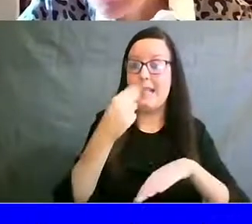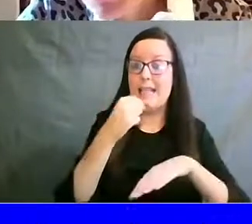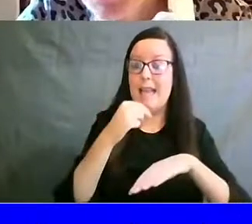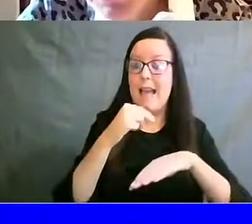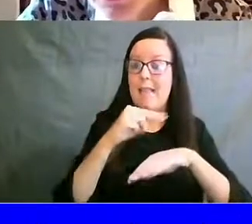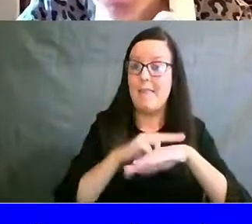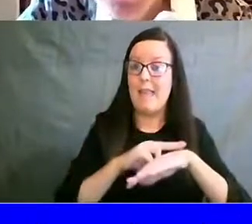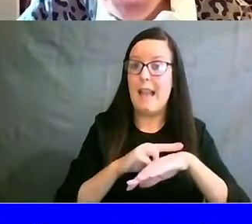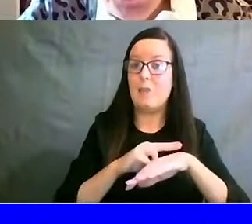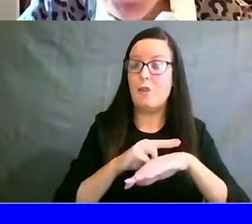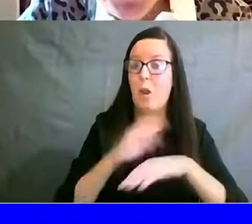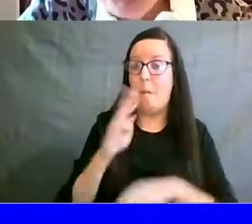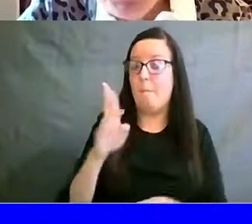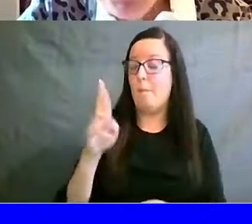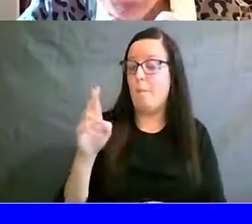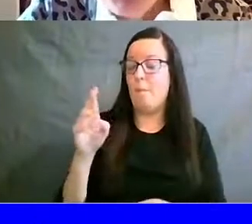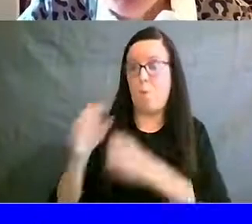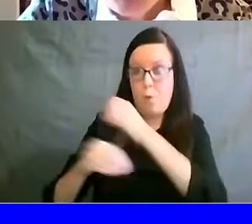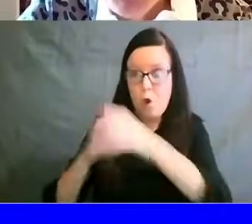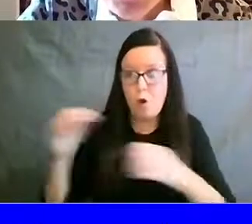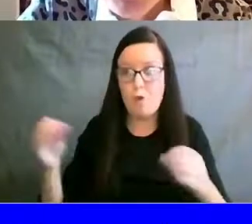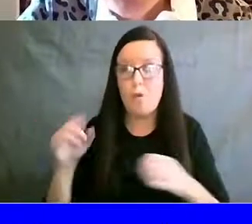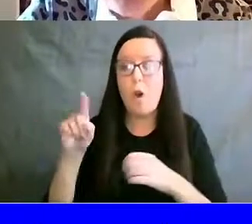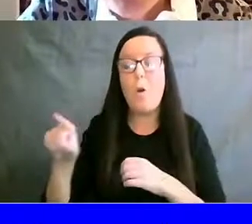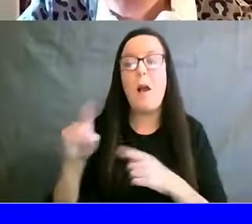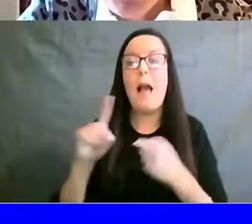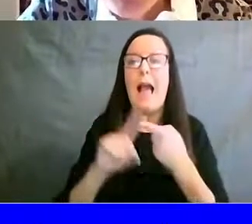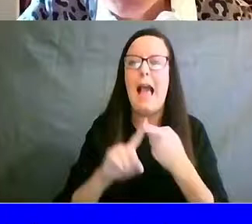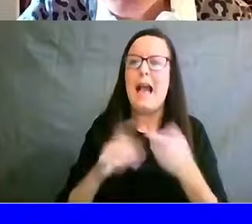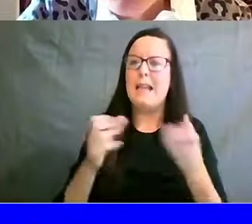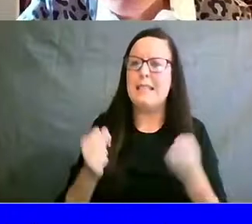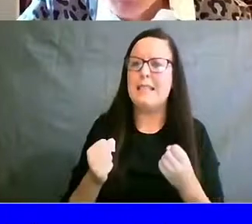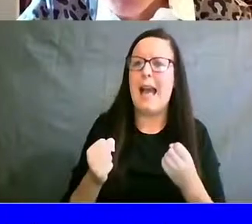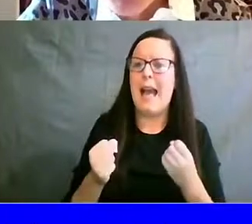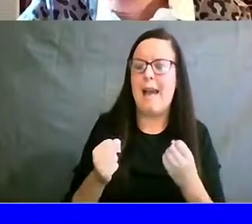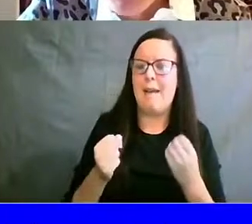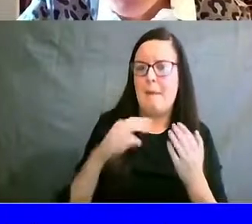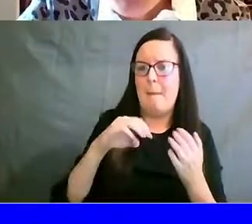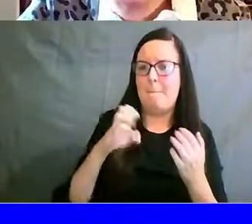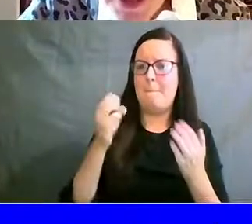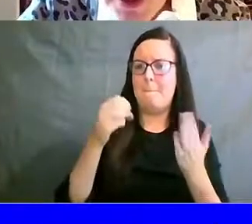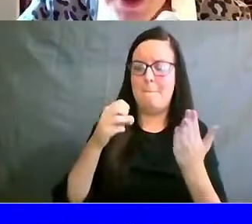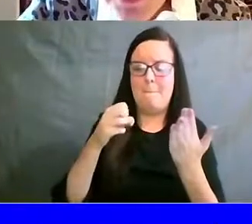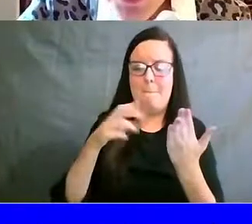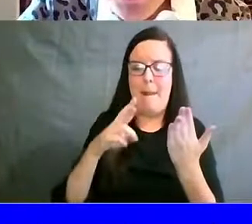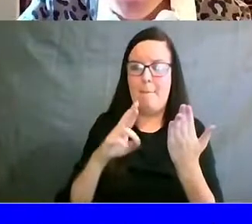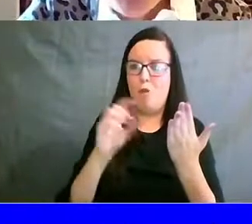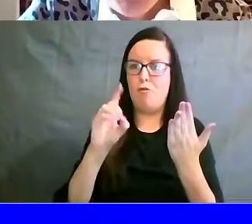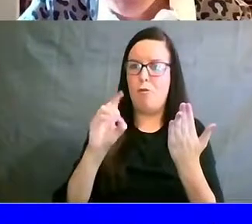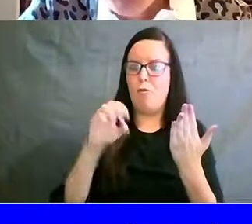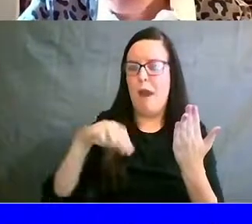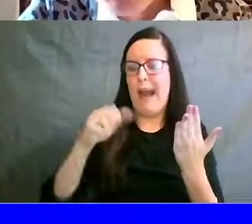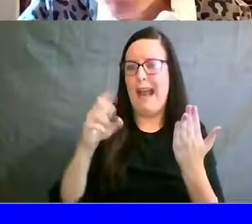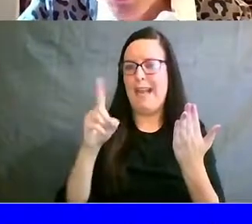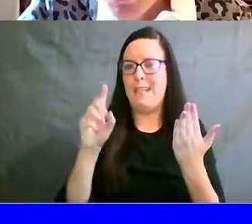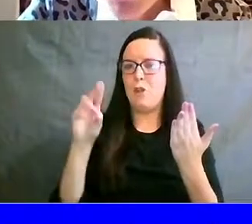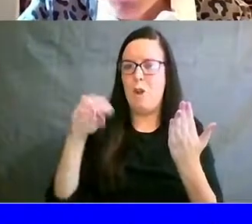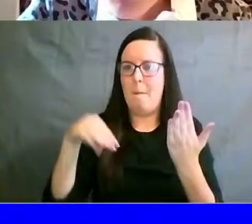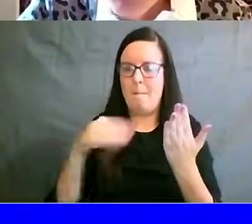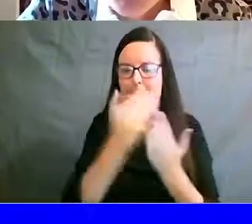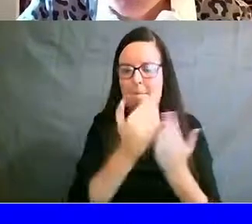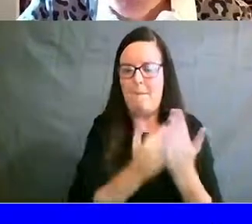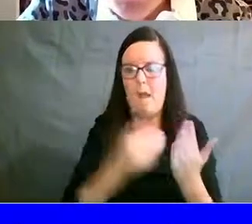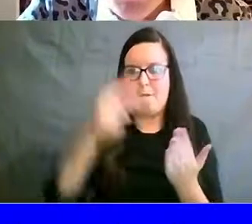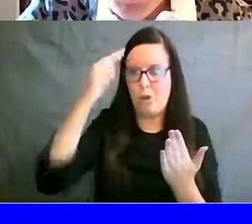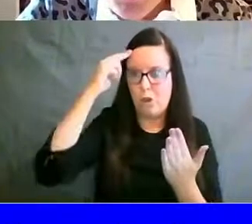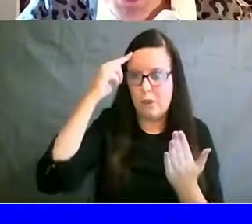our paths might cross and to work out a memorandum of understanding around that. I, as director, have duties under the Act to promote awareness of